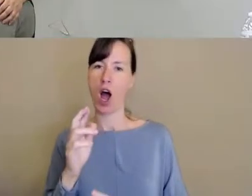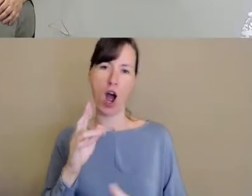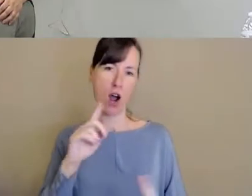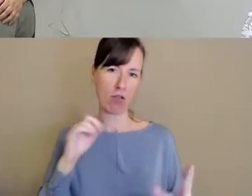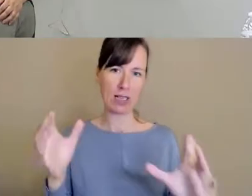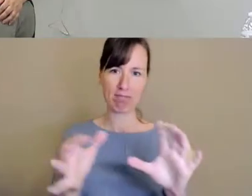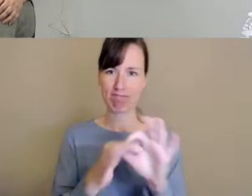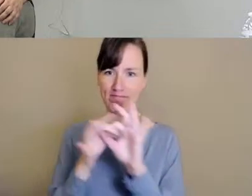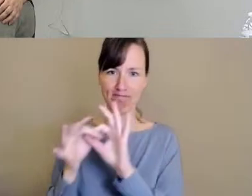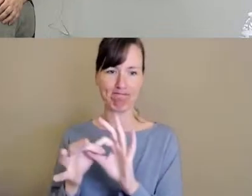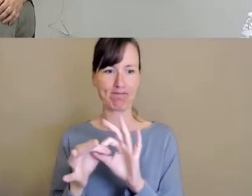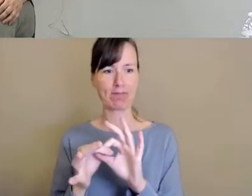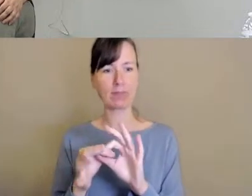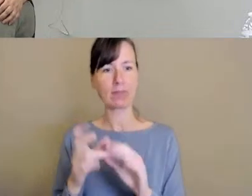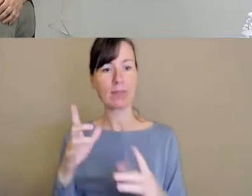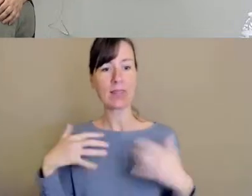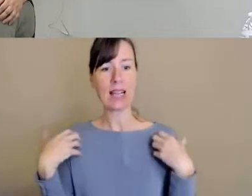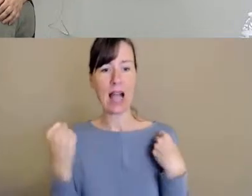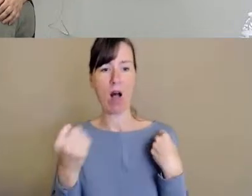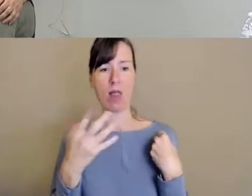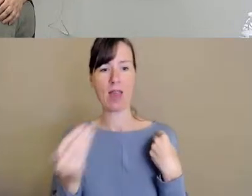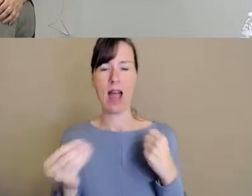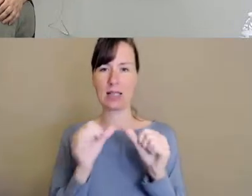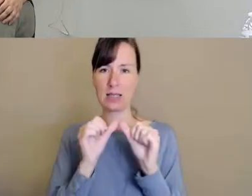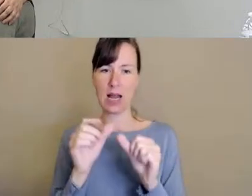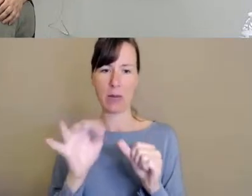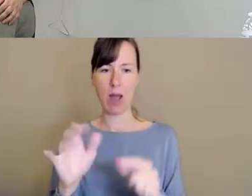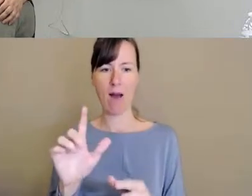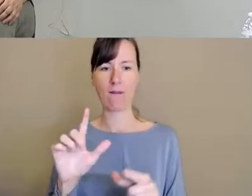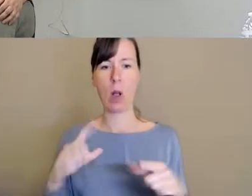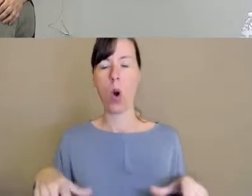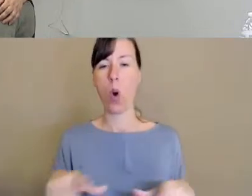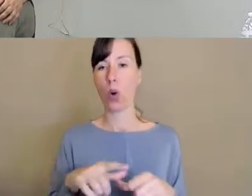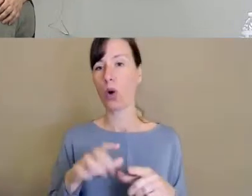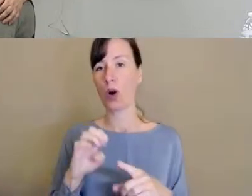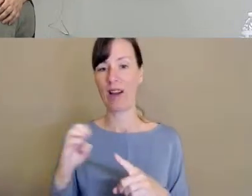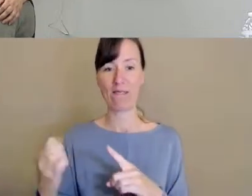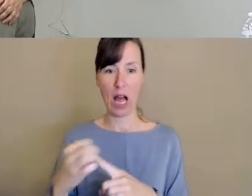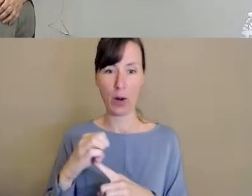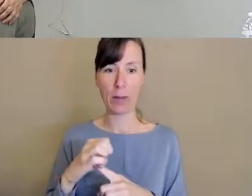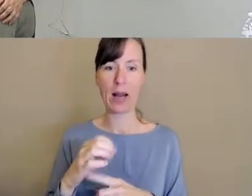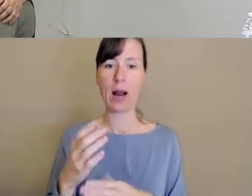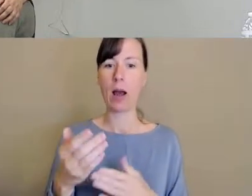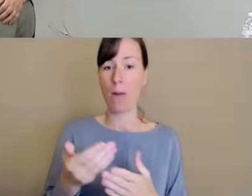see. Before you lace up those hiking boots, boot up